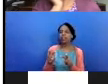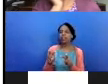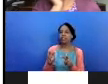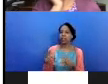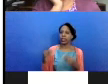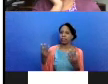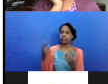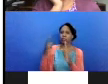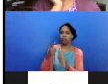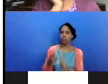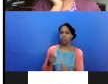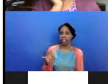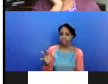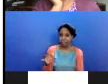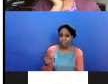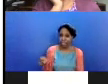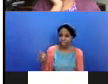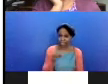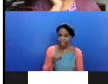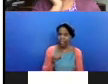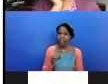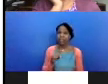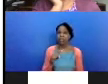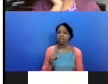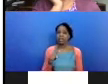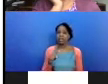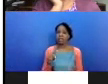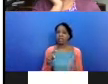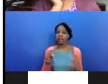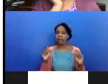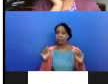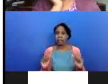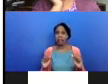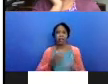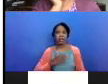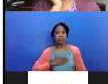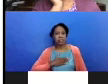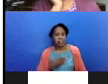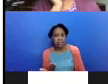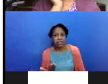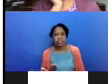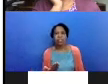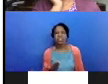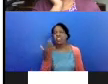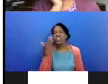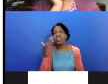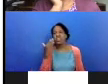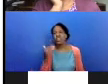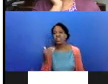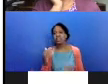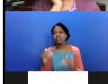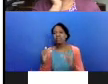somebody who can like acknowledge what they've done, who can move through all those kind of pieces around the trauma if